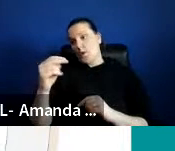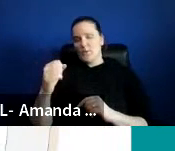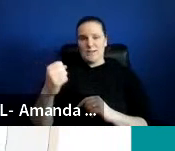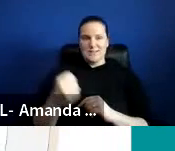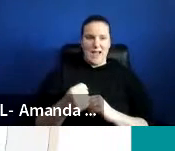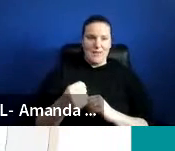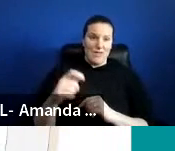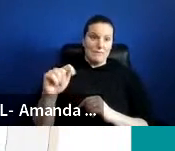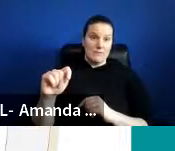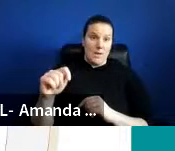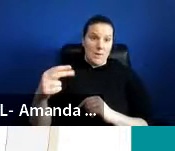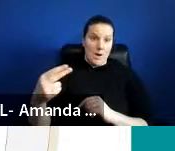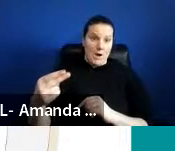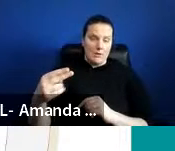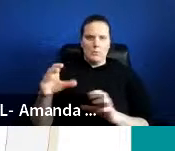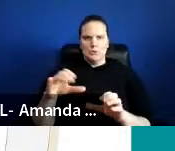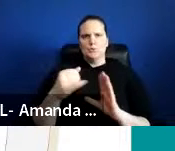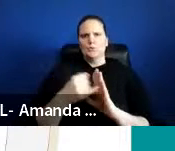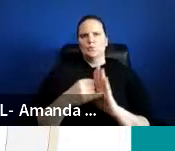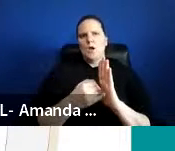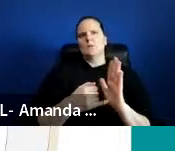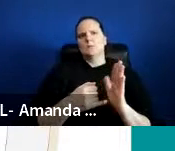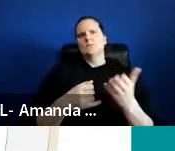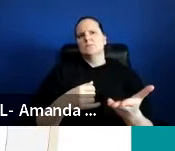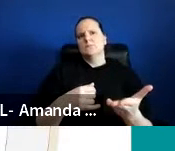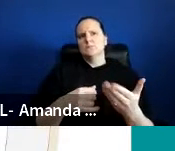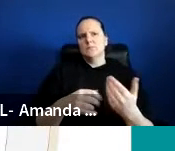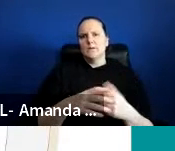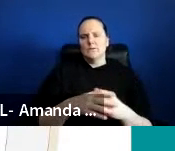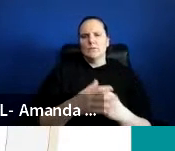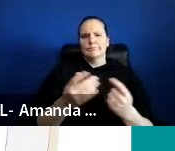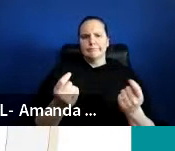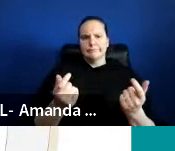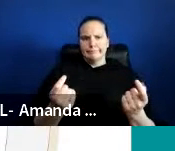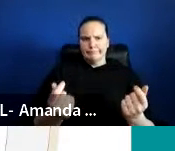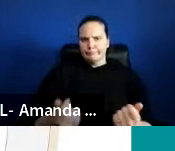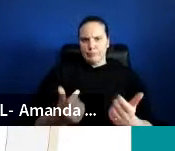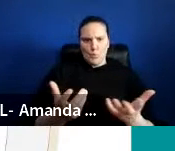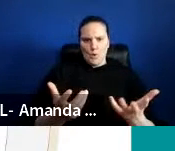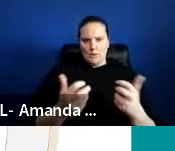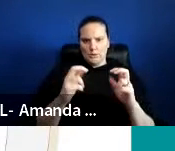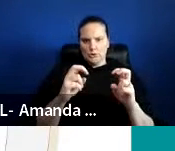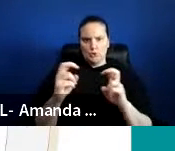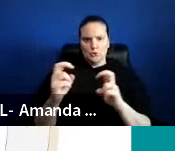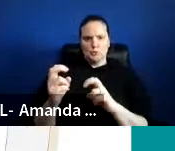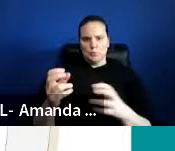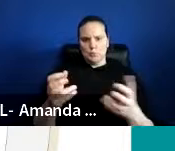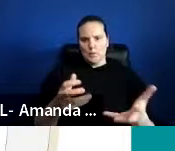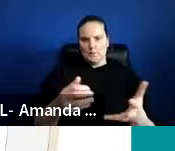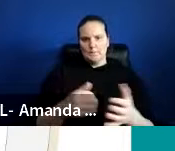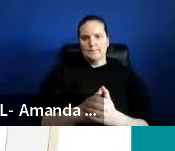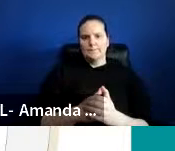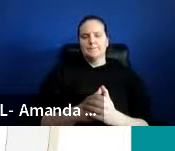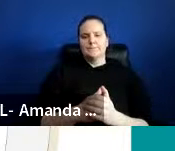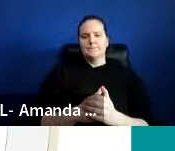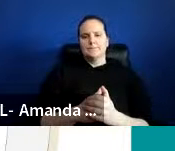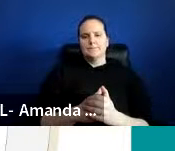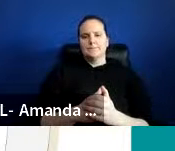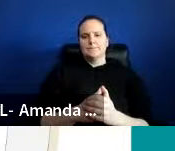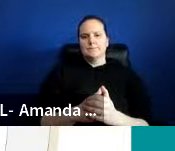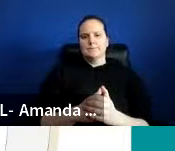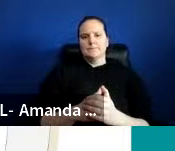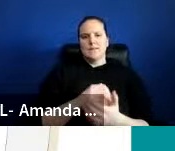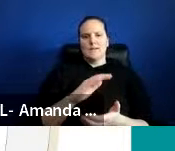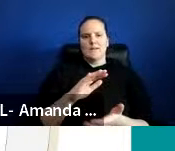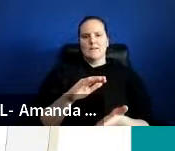Tomahawk. And so we do these drawings to actually flush out what the issues are. And then the configuration is side or